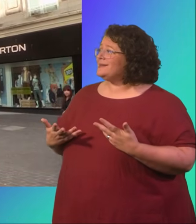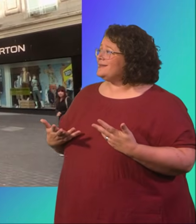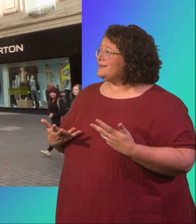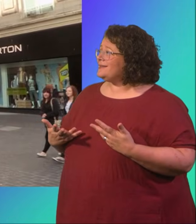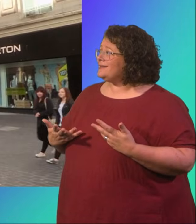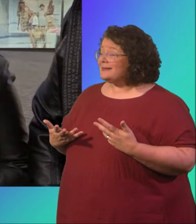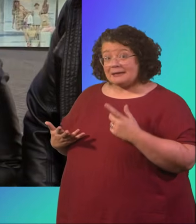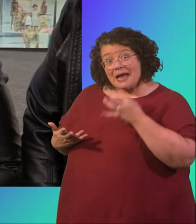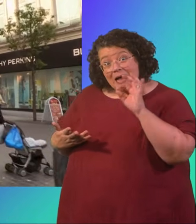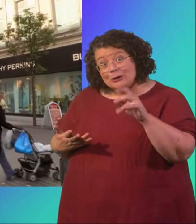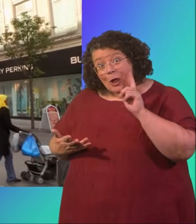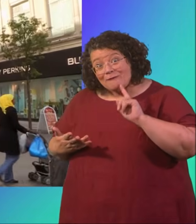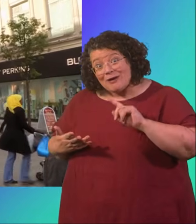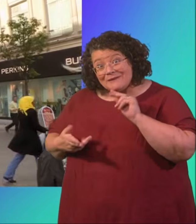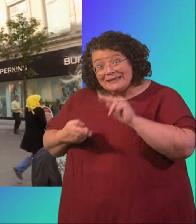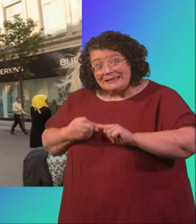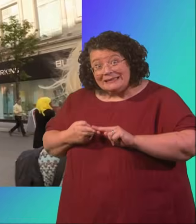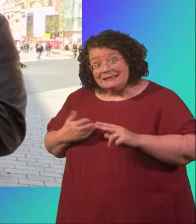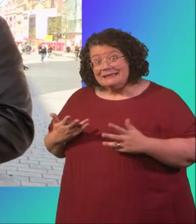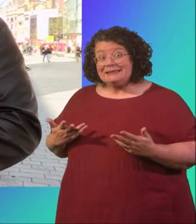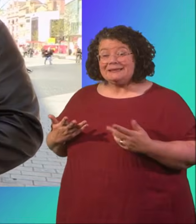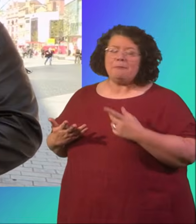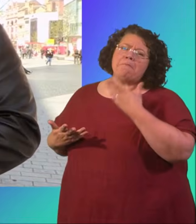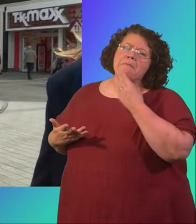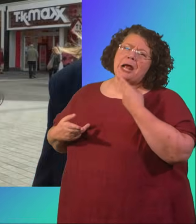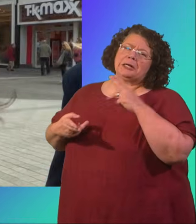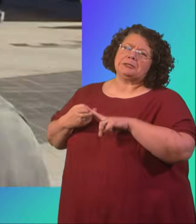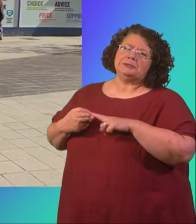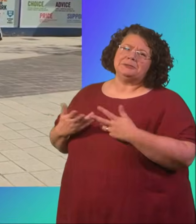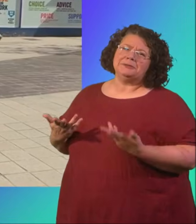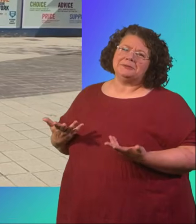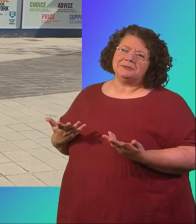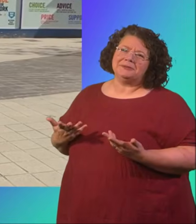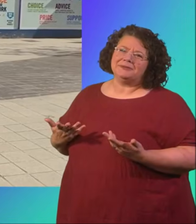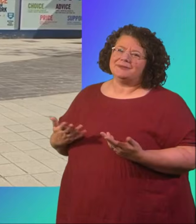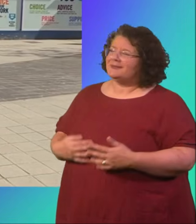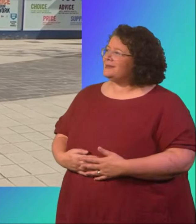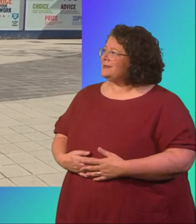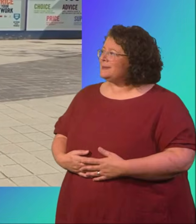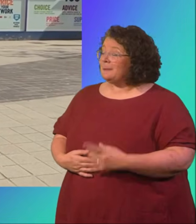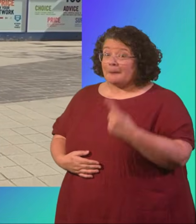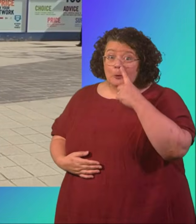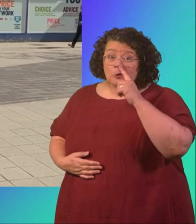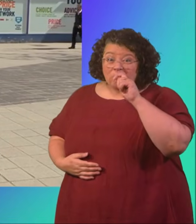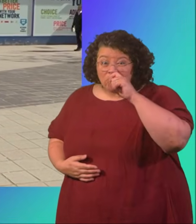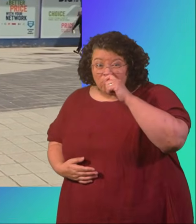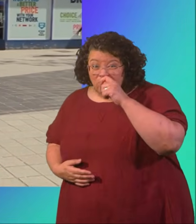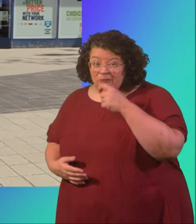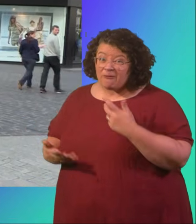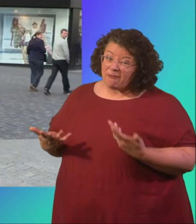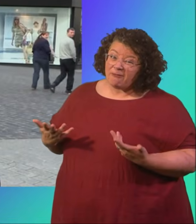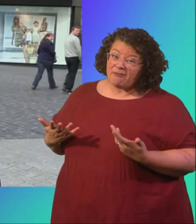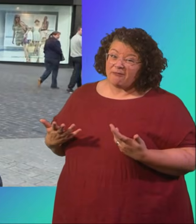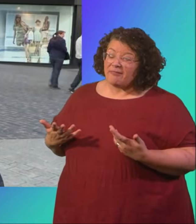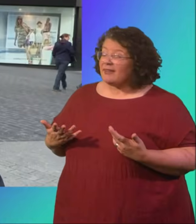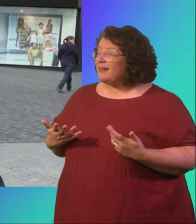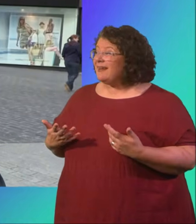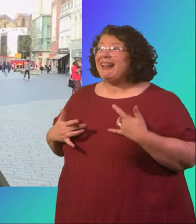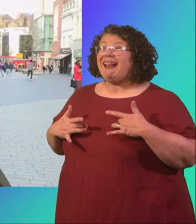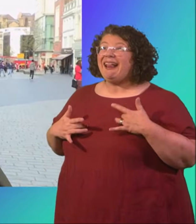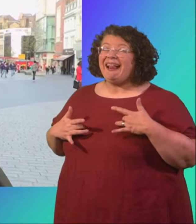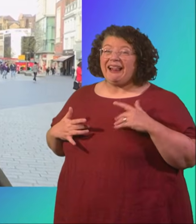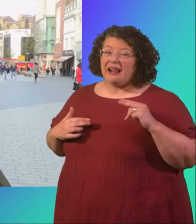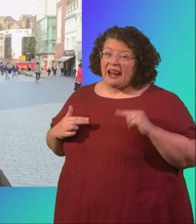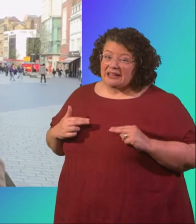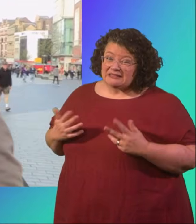I'll ask your girlfriend for a kiss. A more manly kiss from you, all right? Can we get a nose pick as well? It's less exciting than a kiss. I'm just going